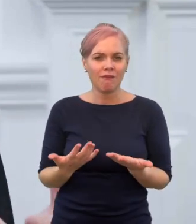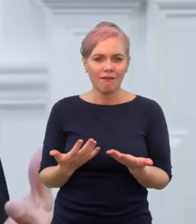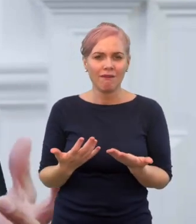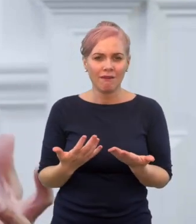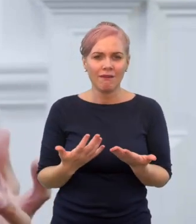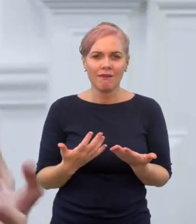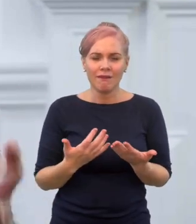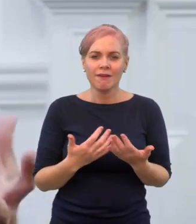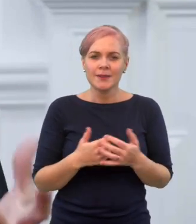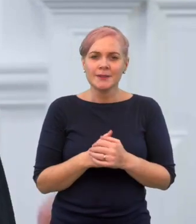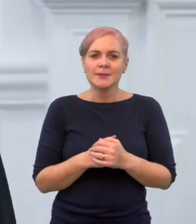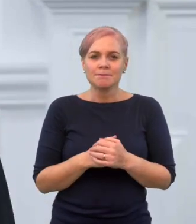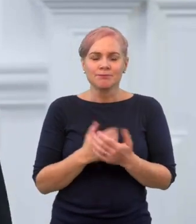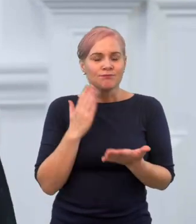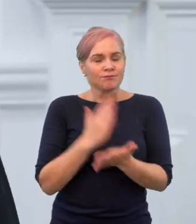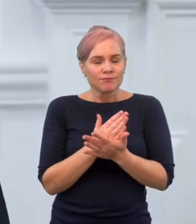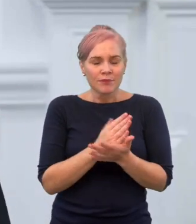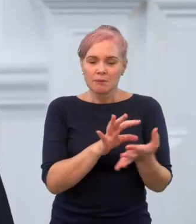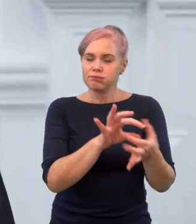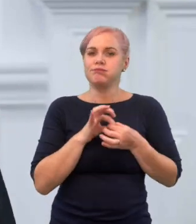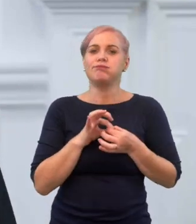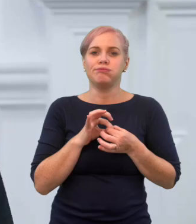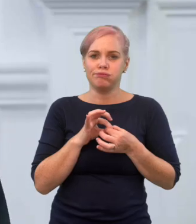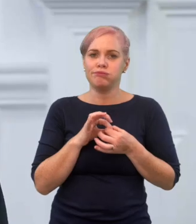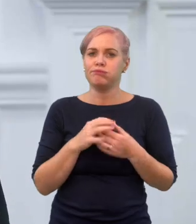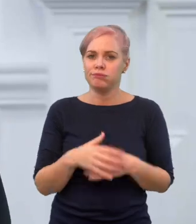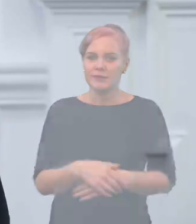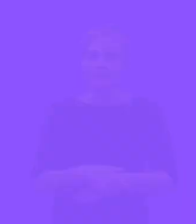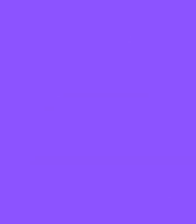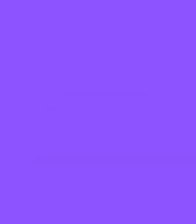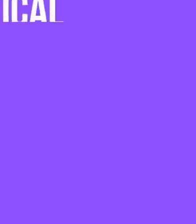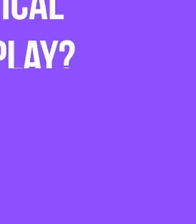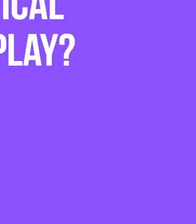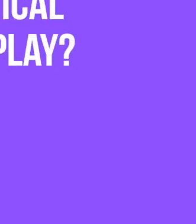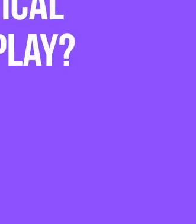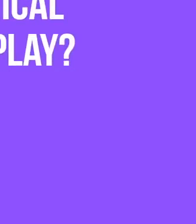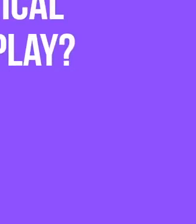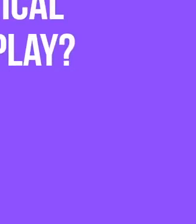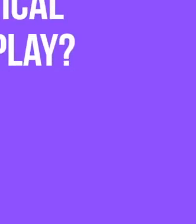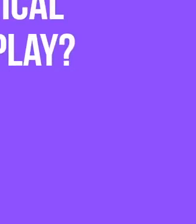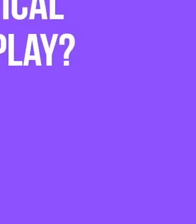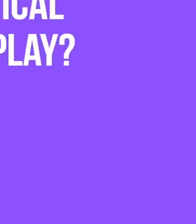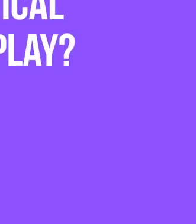in you know, having techniques for acting. So that was one that resonated with me.